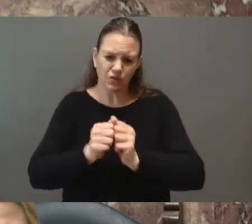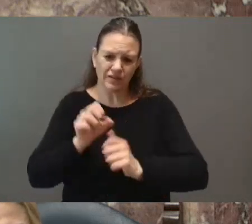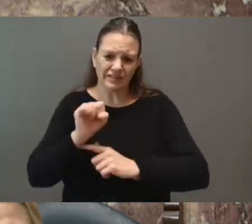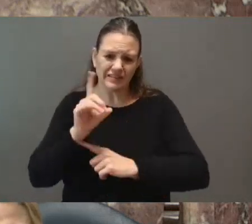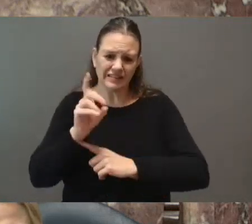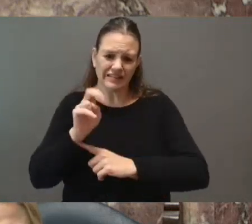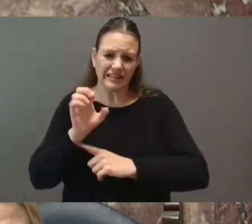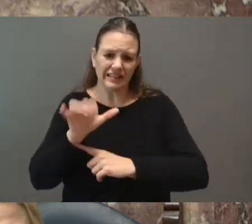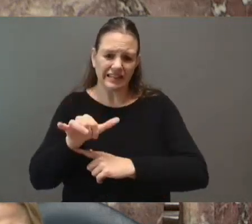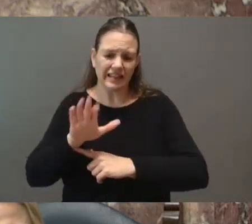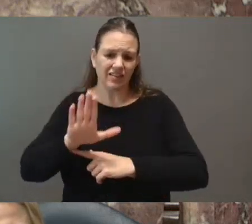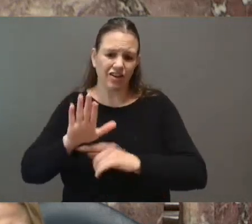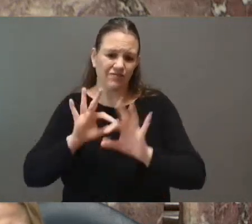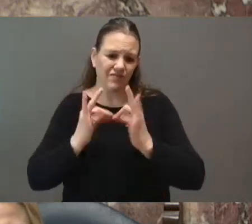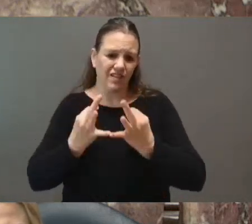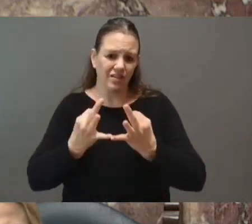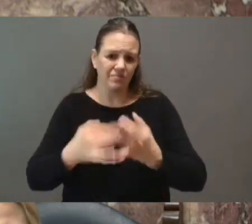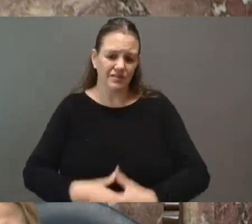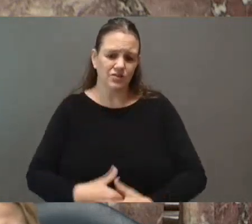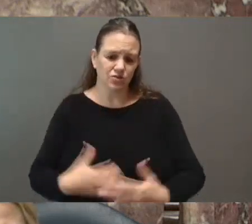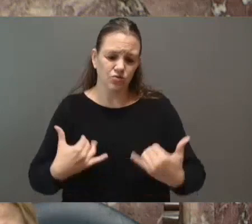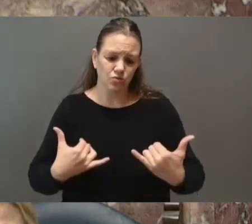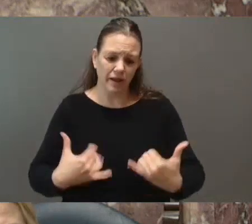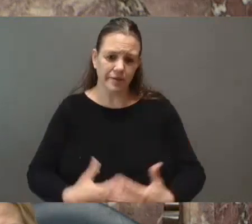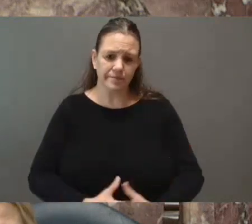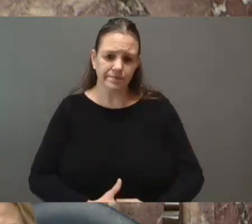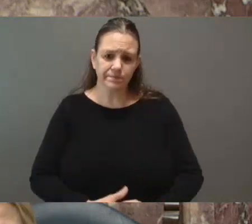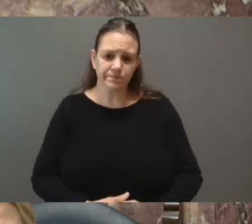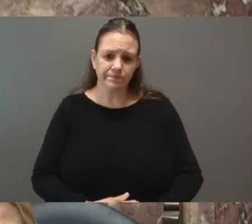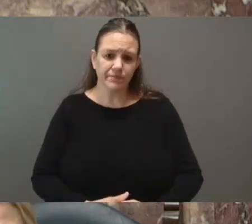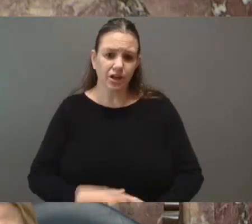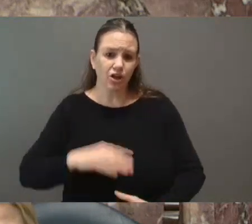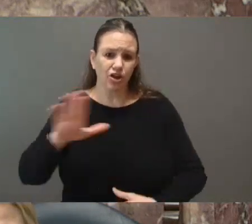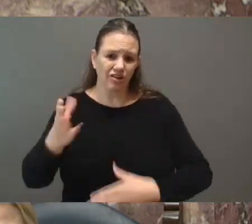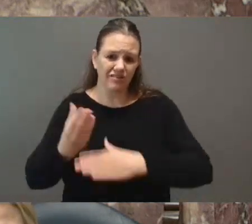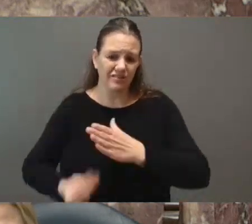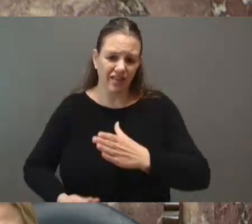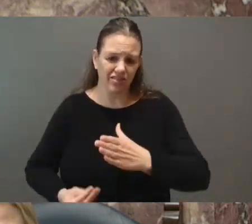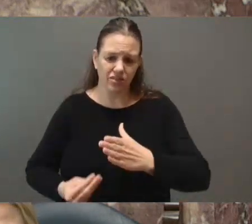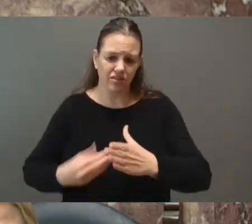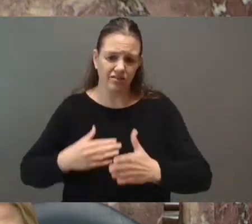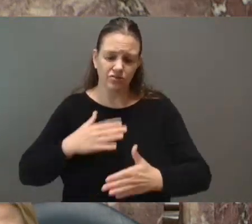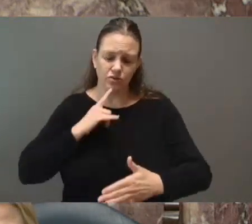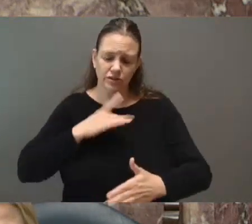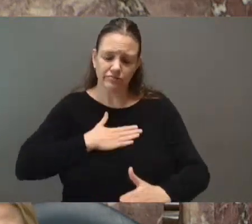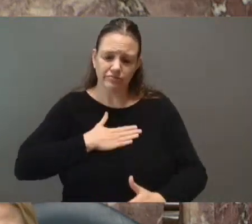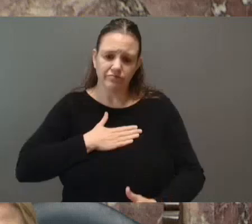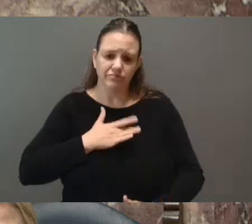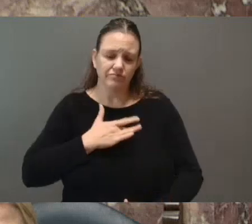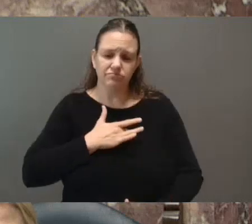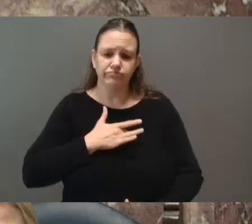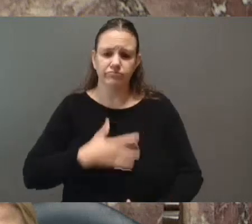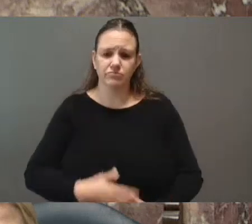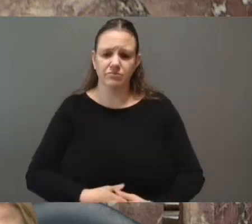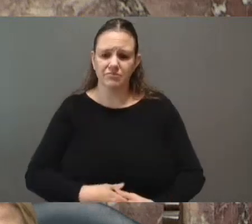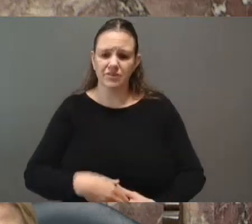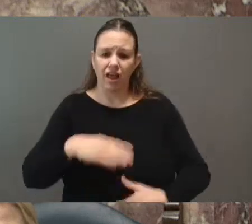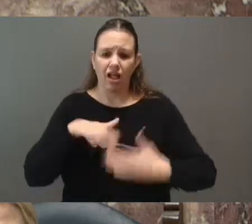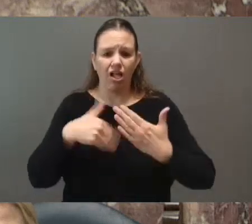I want to assure the member and all members of this House and everyone in our communities that we are